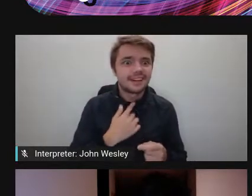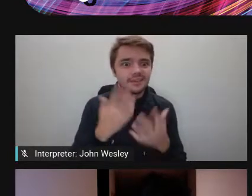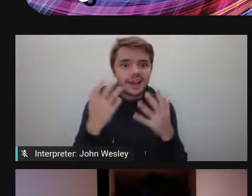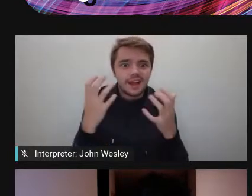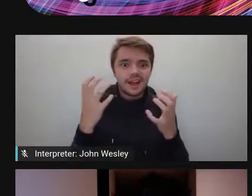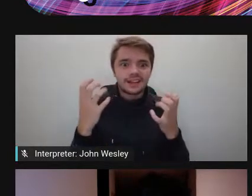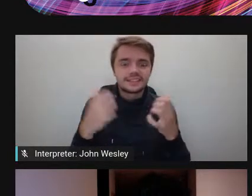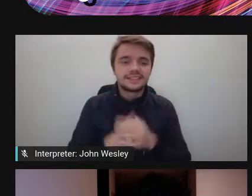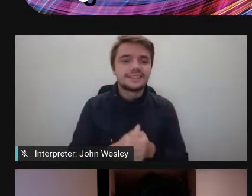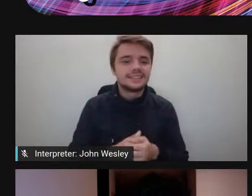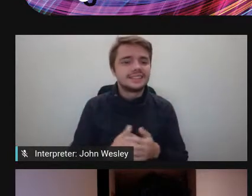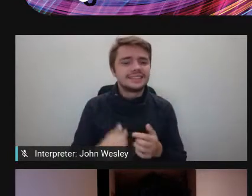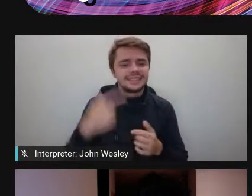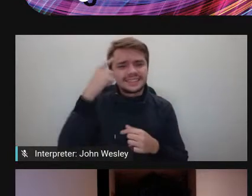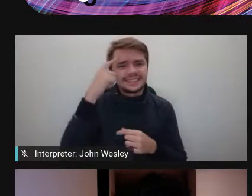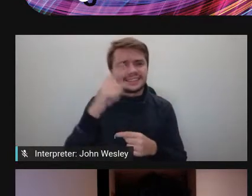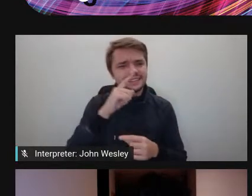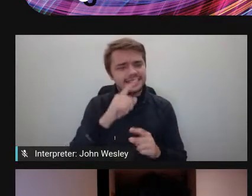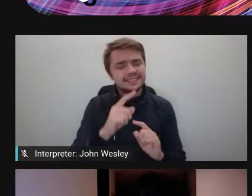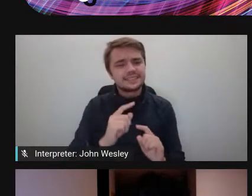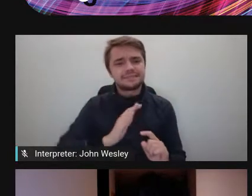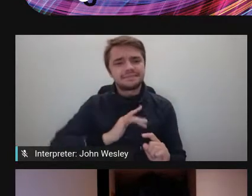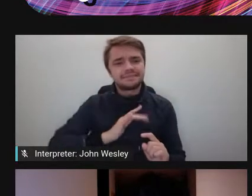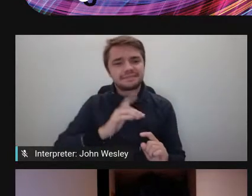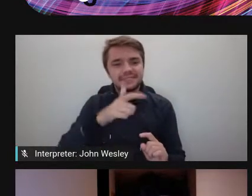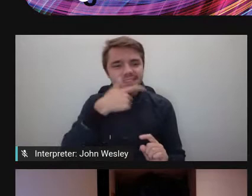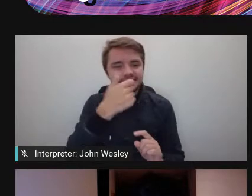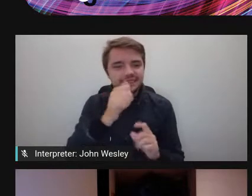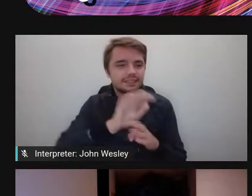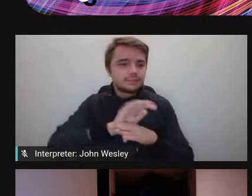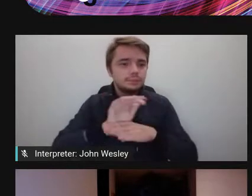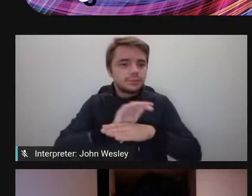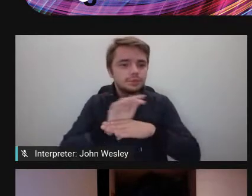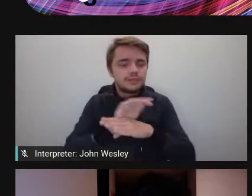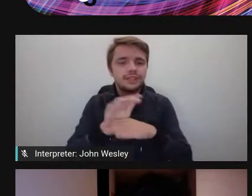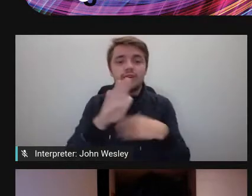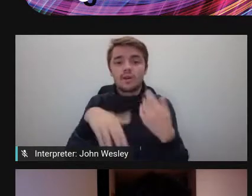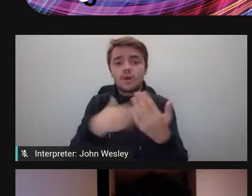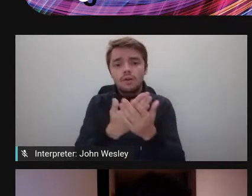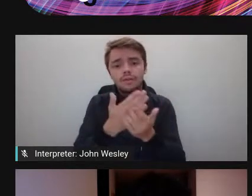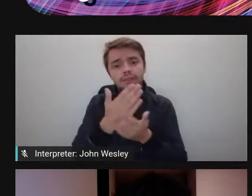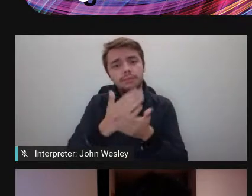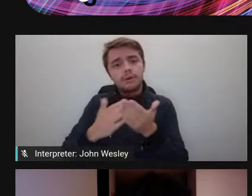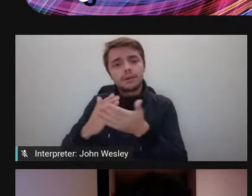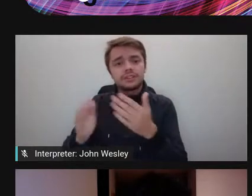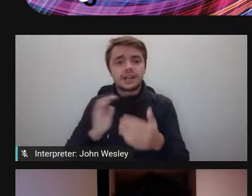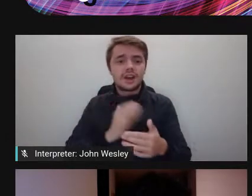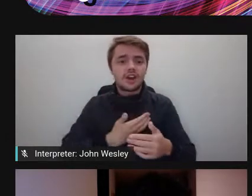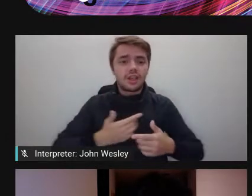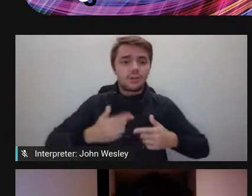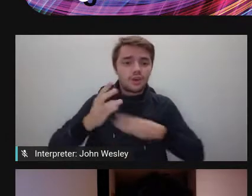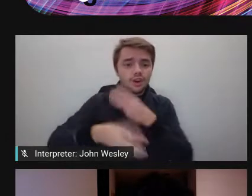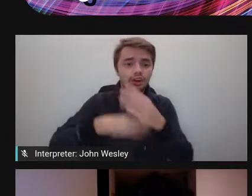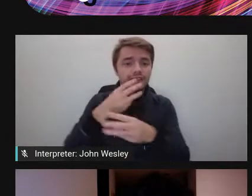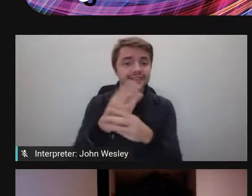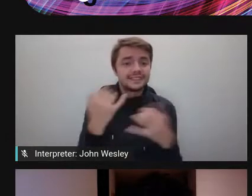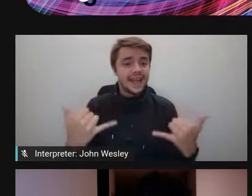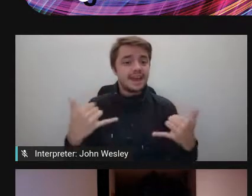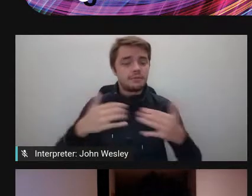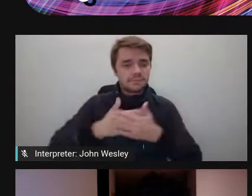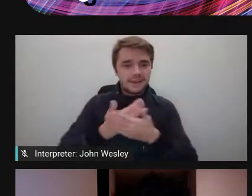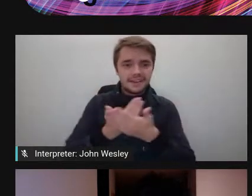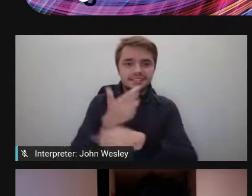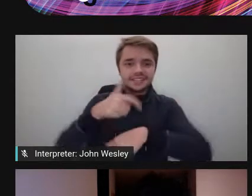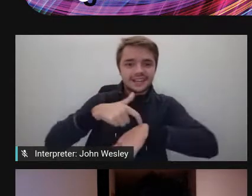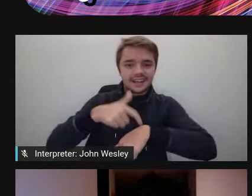it takes, you know, all the aspects that we're living nowadays, and also, you know, the fact about